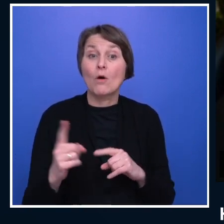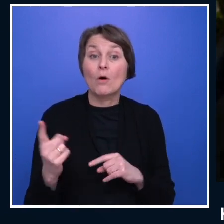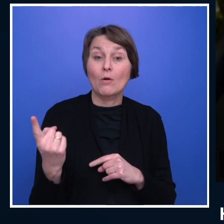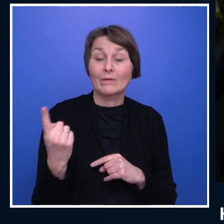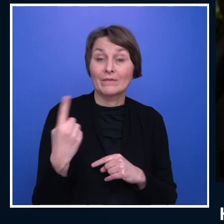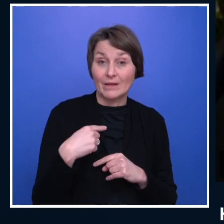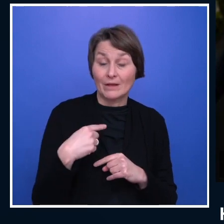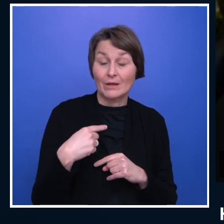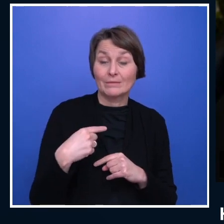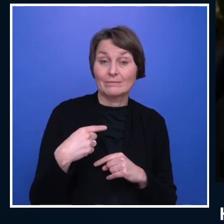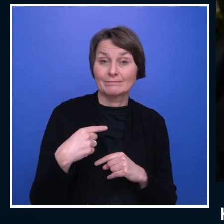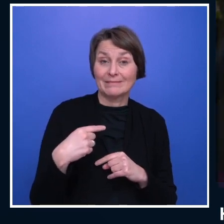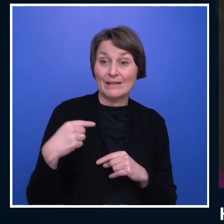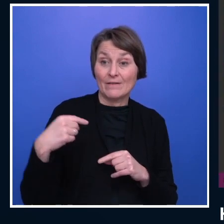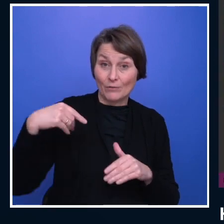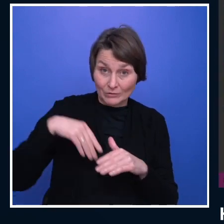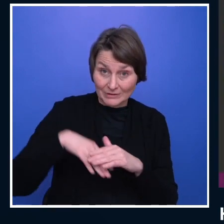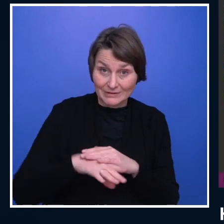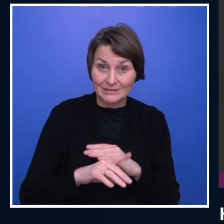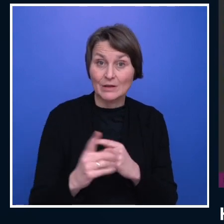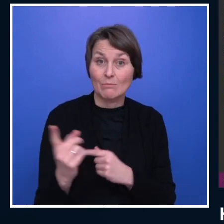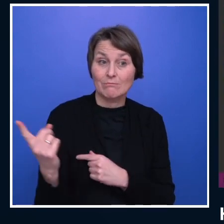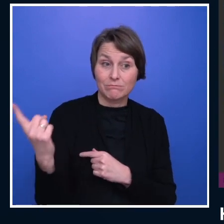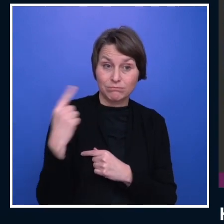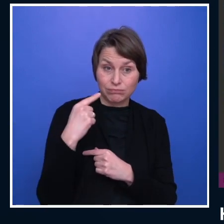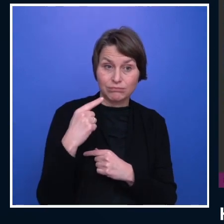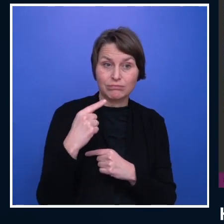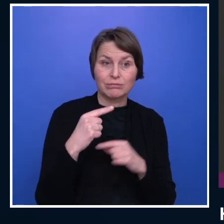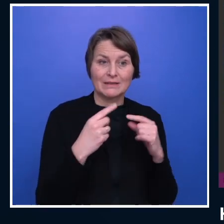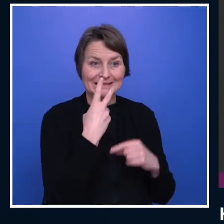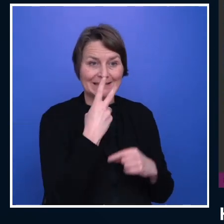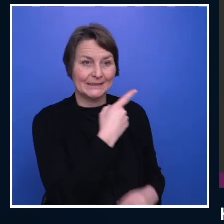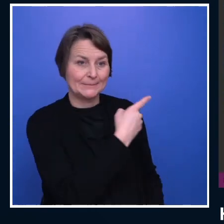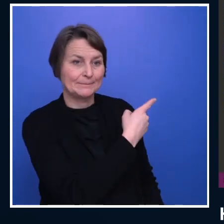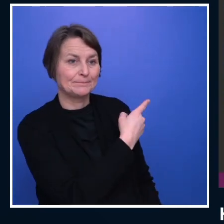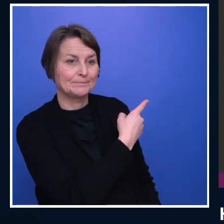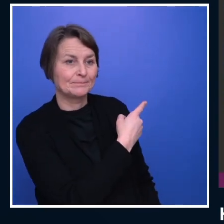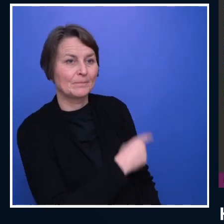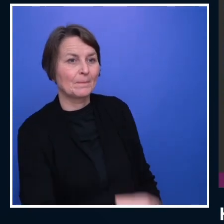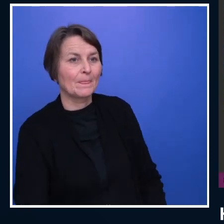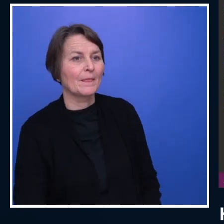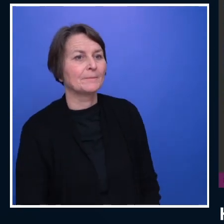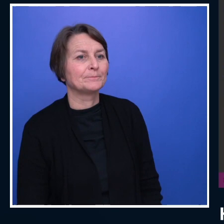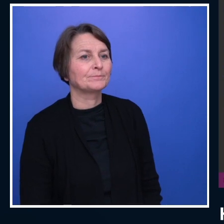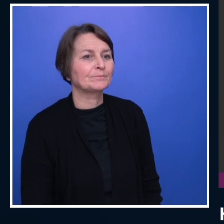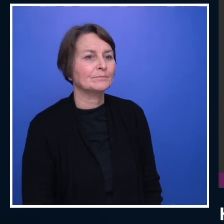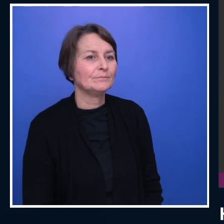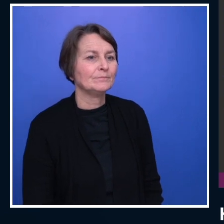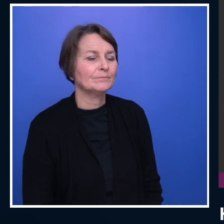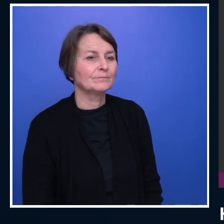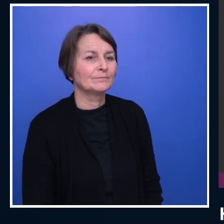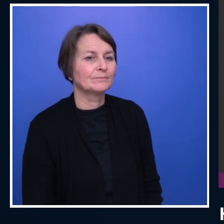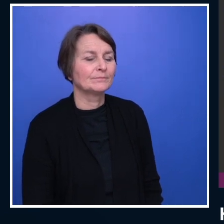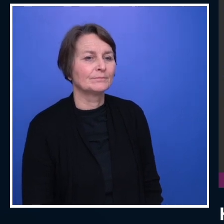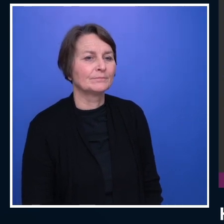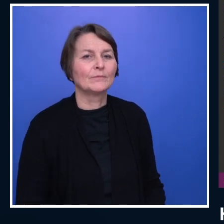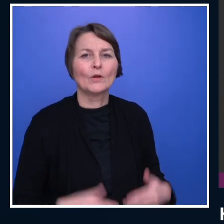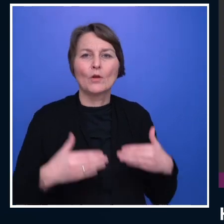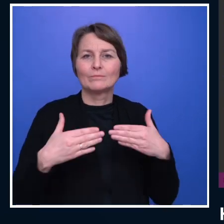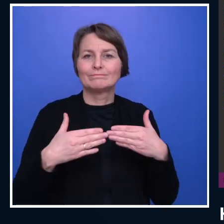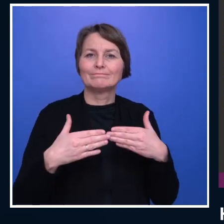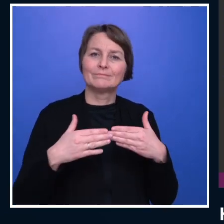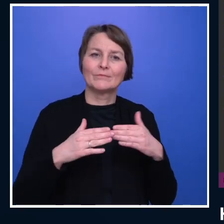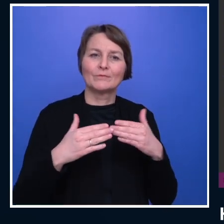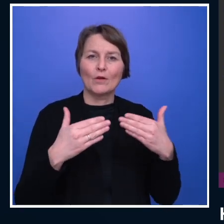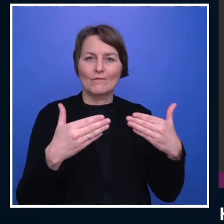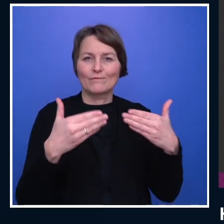actually hitting an Azure Front Door, an AFD. And Azure Front Door is here. And if we